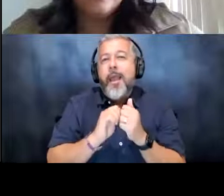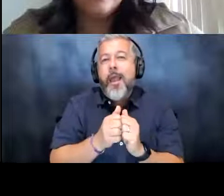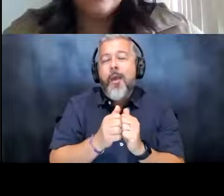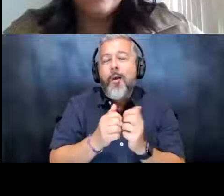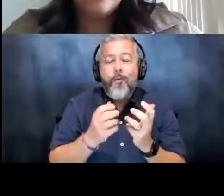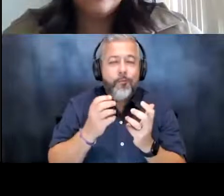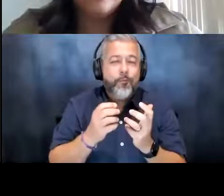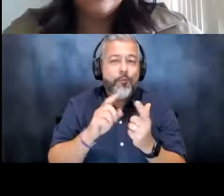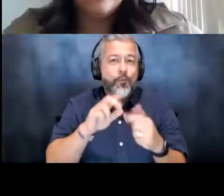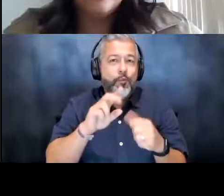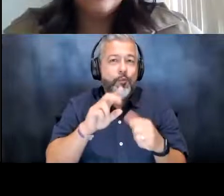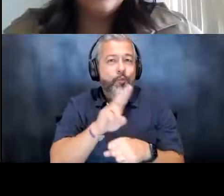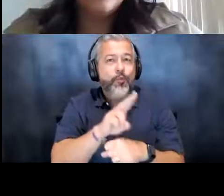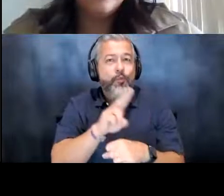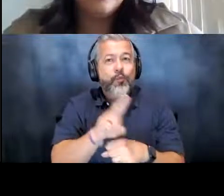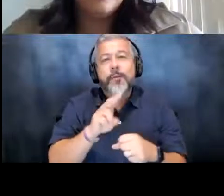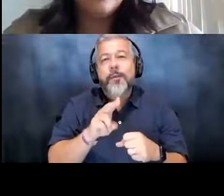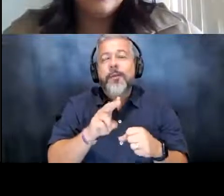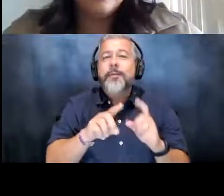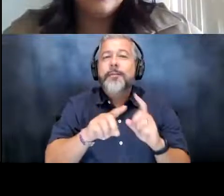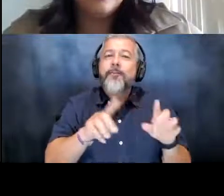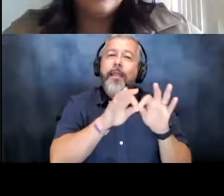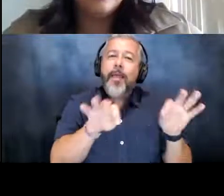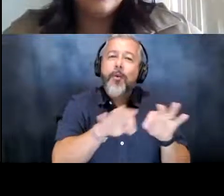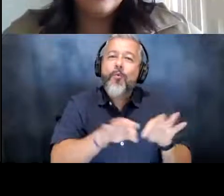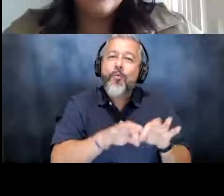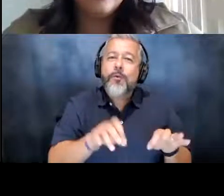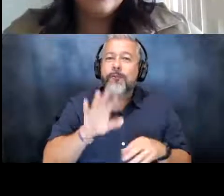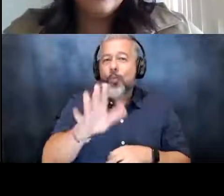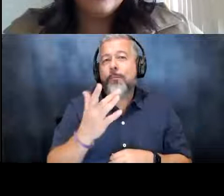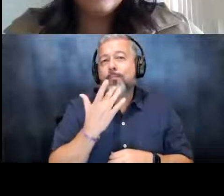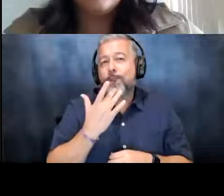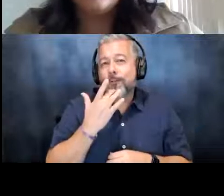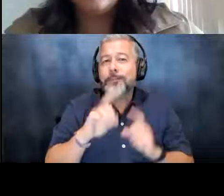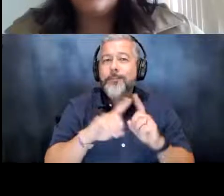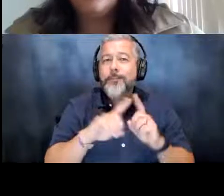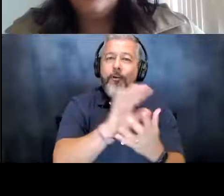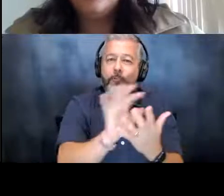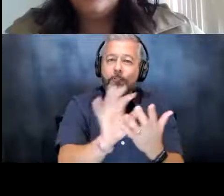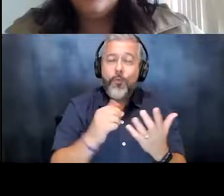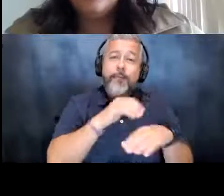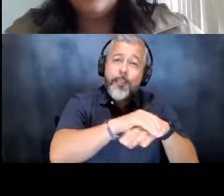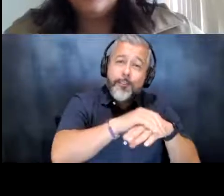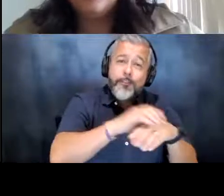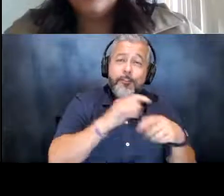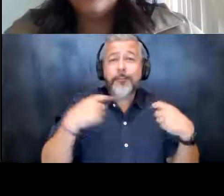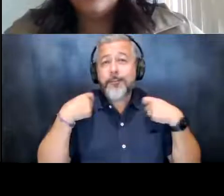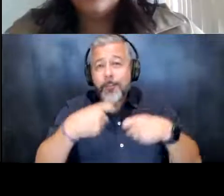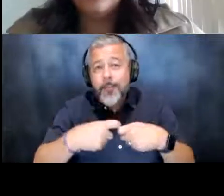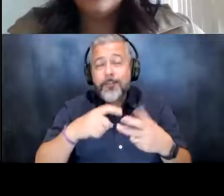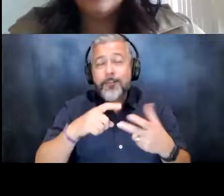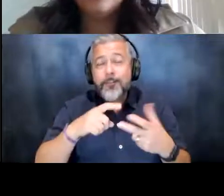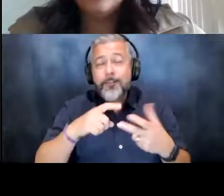to the language of your preference. So we have English, Spanish, and